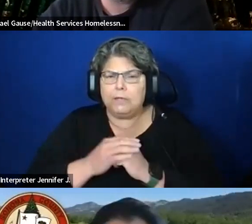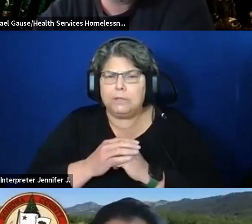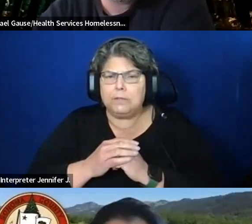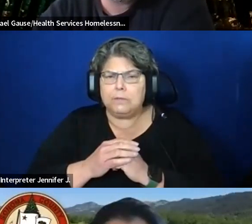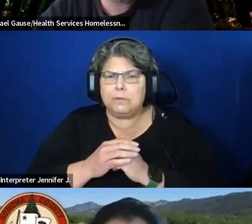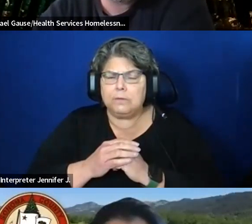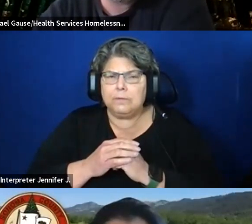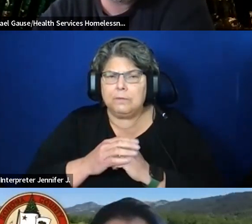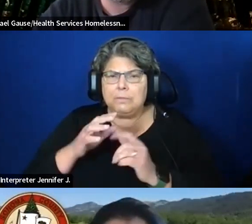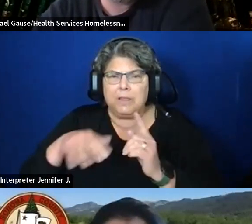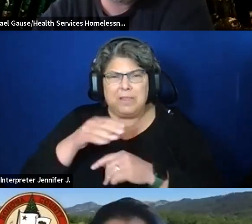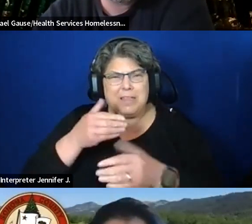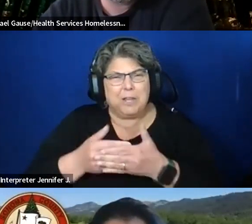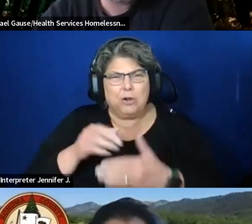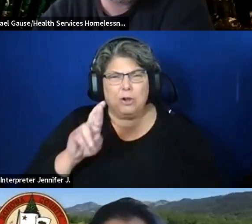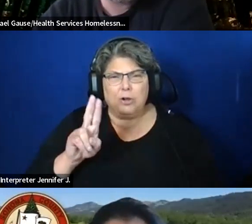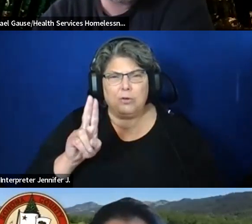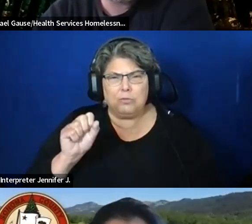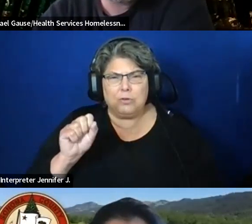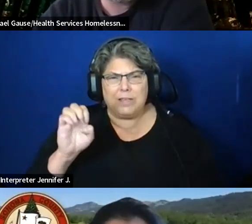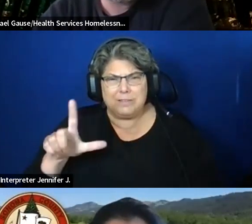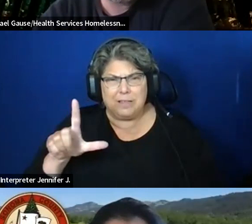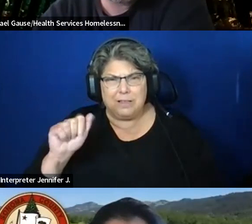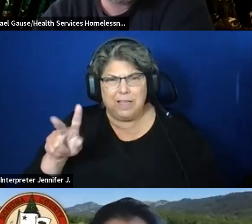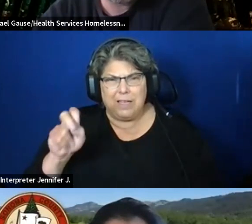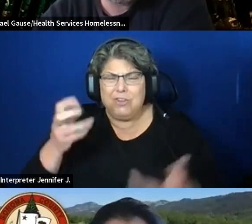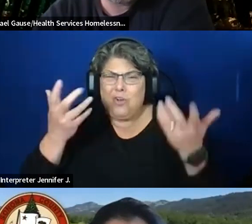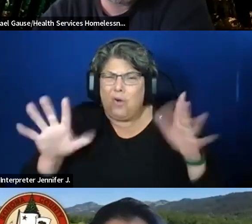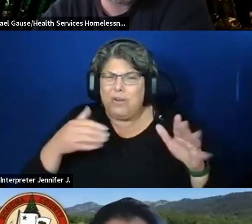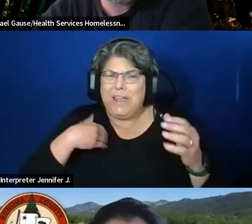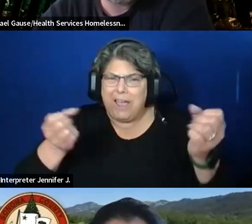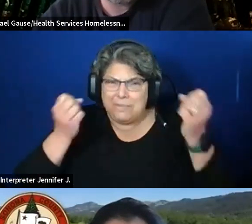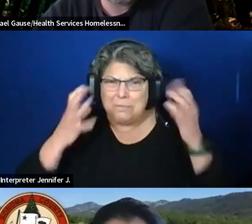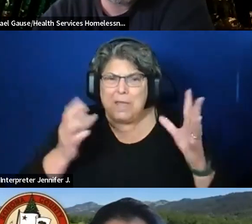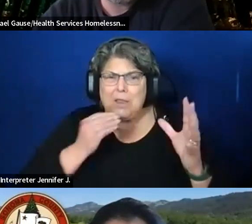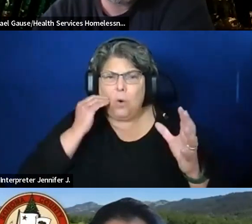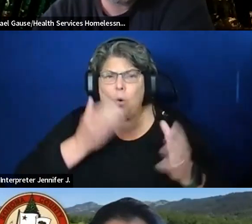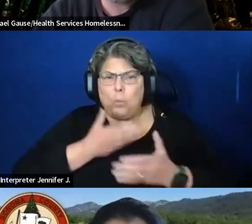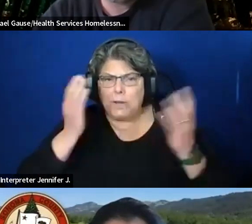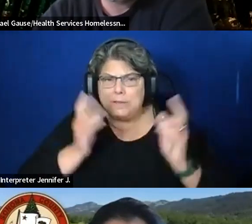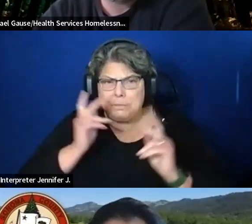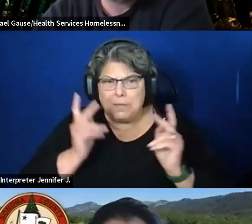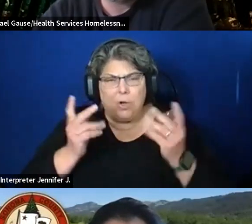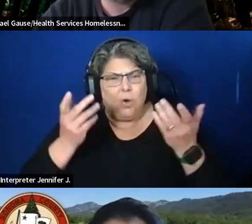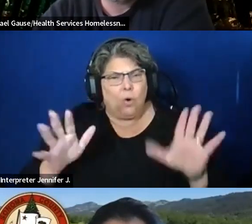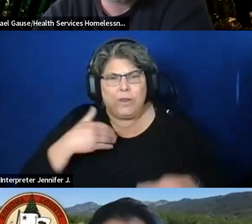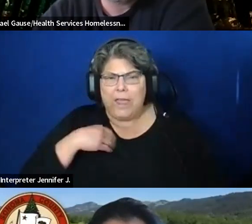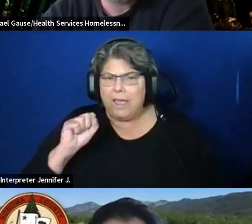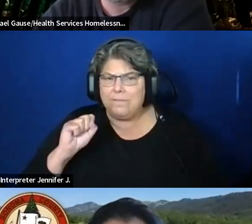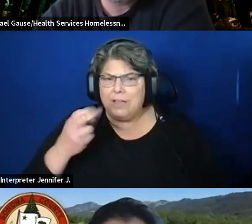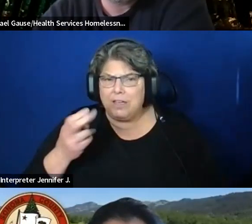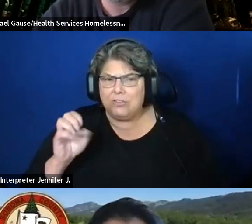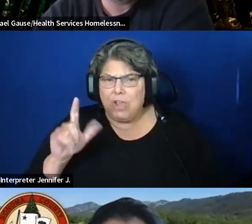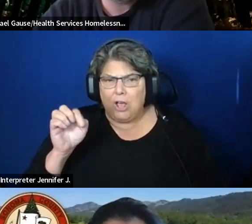the neighborhood around Russell Avenue is already inundated with homeless individuals. We have a shelter already. Why not look